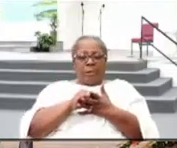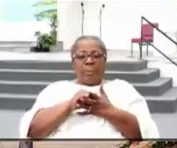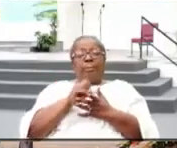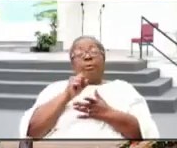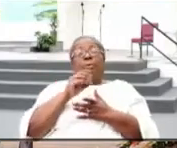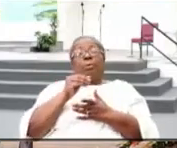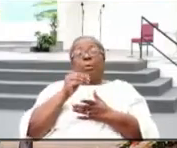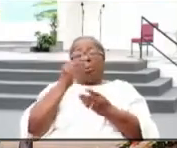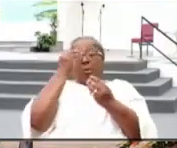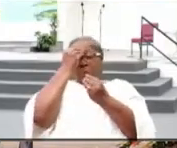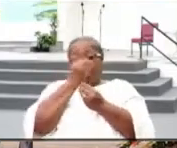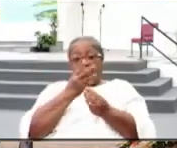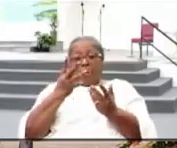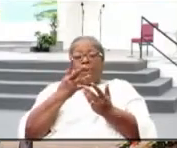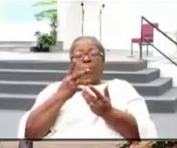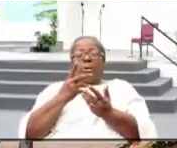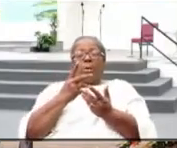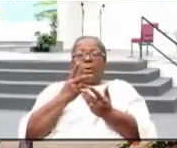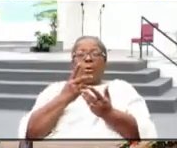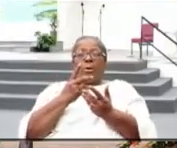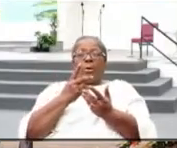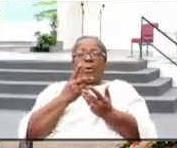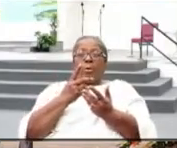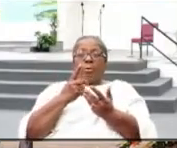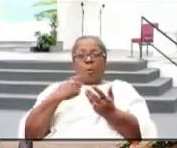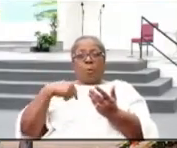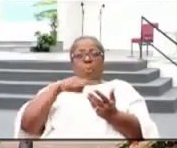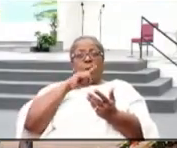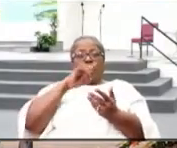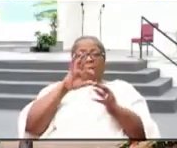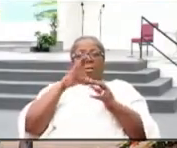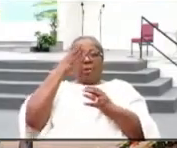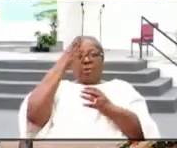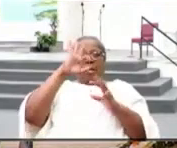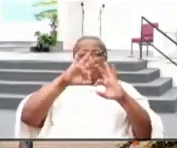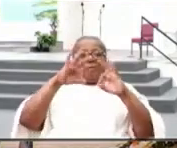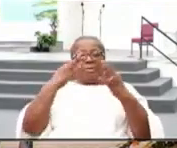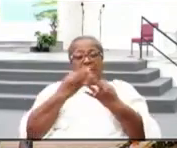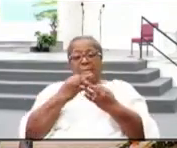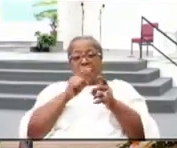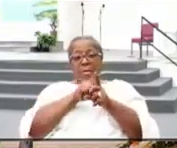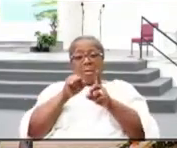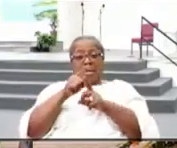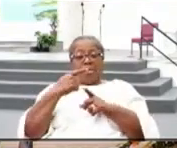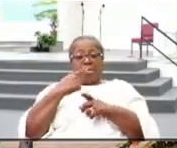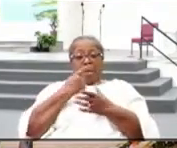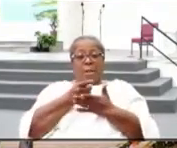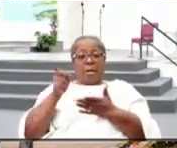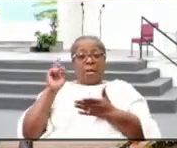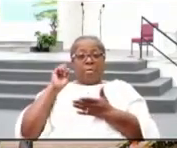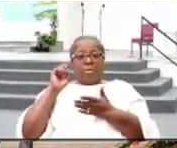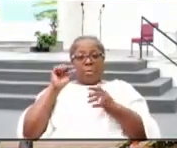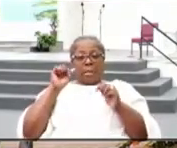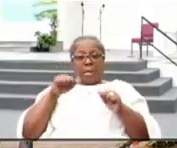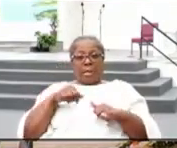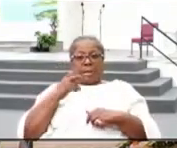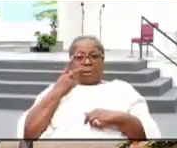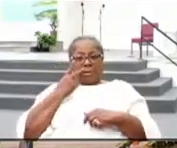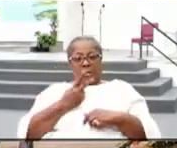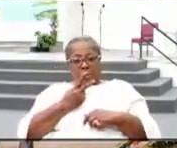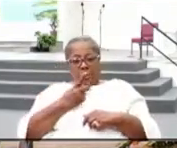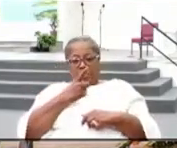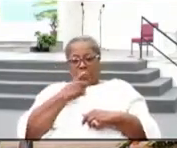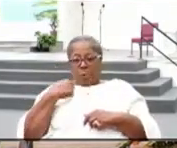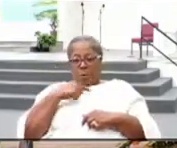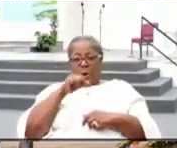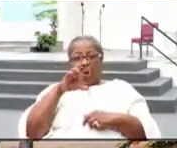So let me tell you, we are the family of God. And as we said last week, they can see who we are